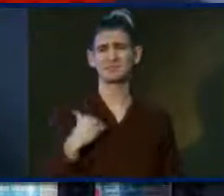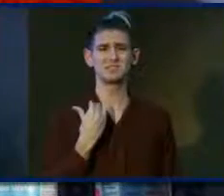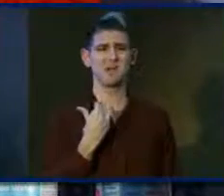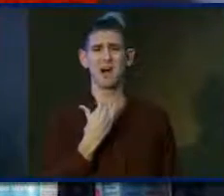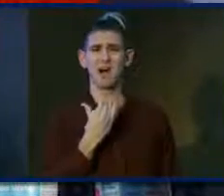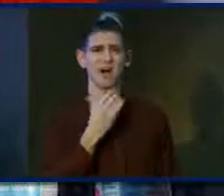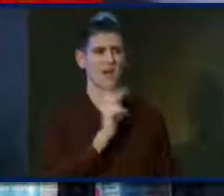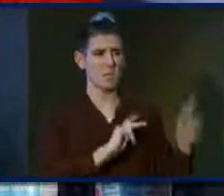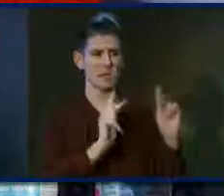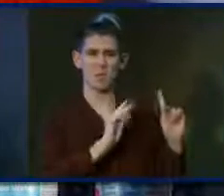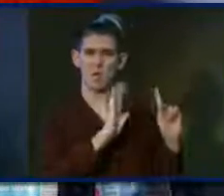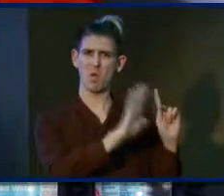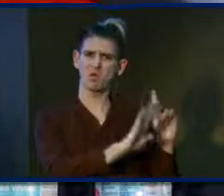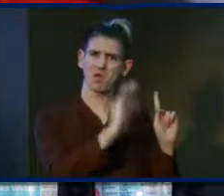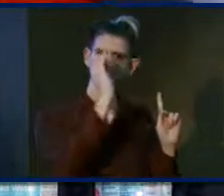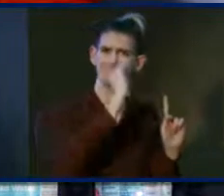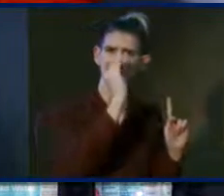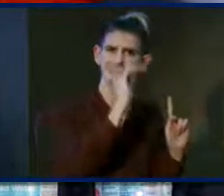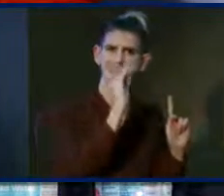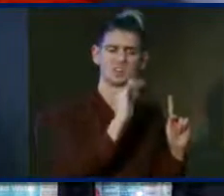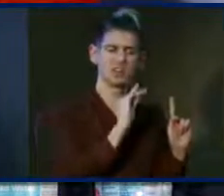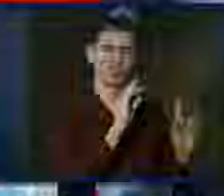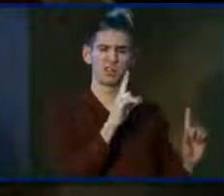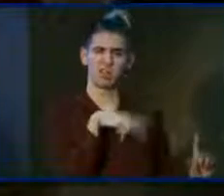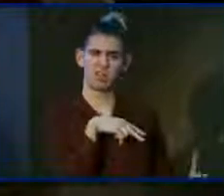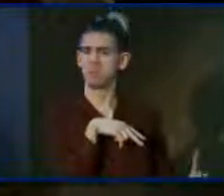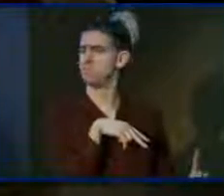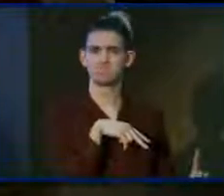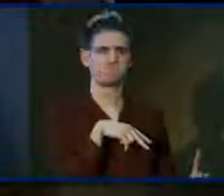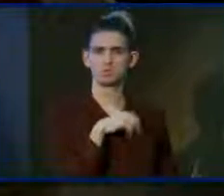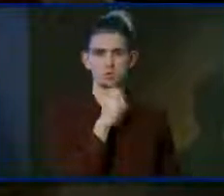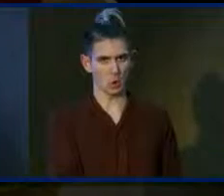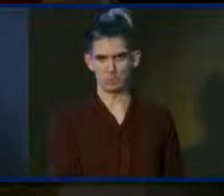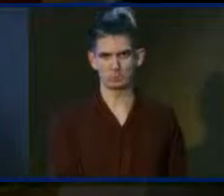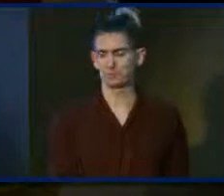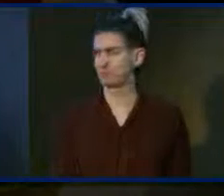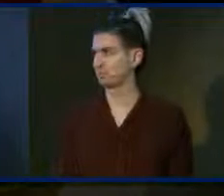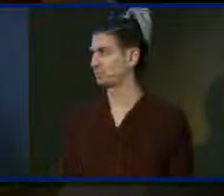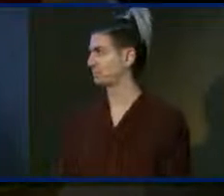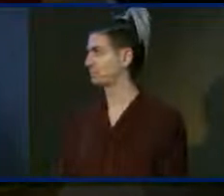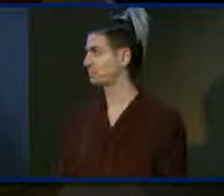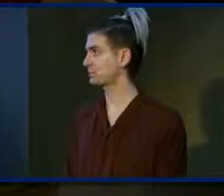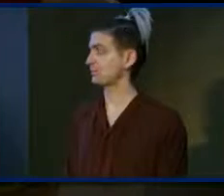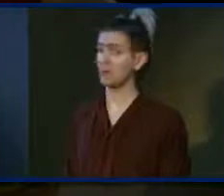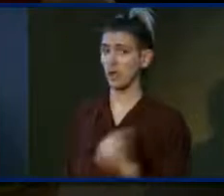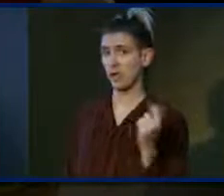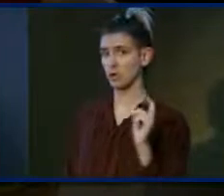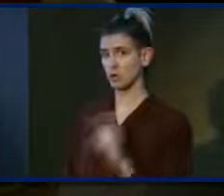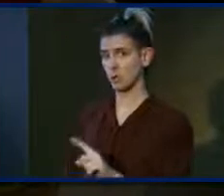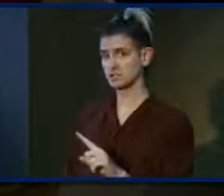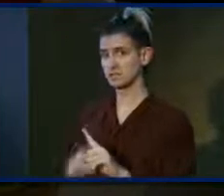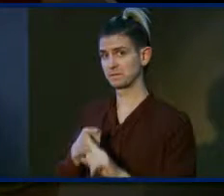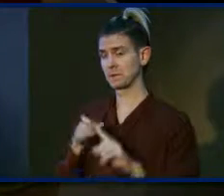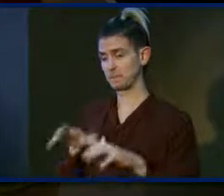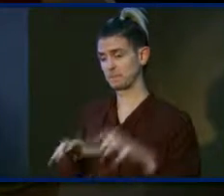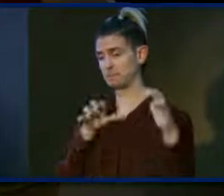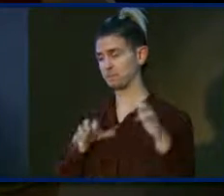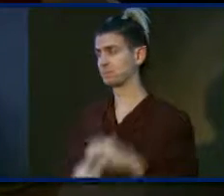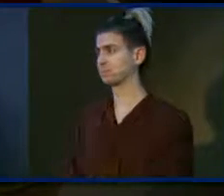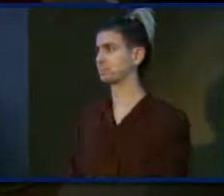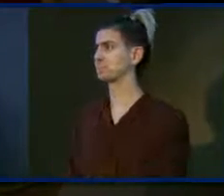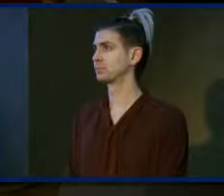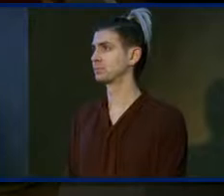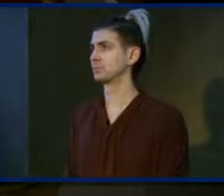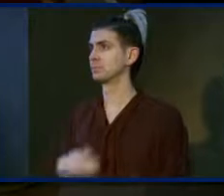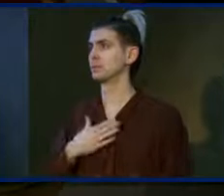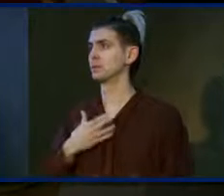That, in my opinion, is what needs to be done. Any other question from the floor? I appreciate that. Name's